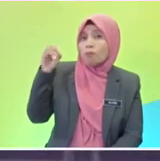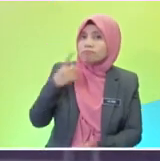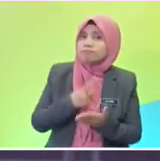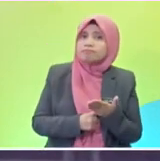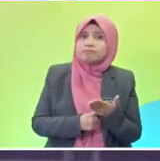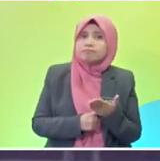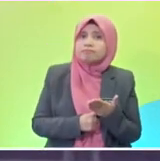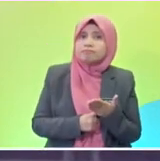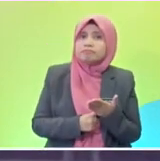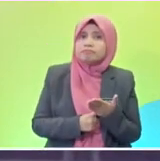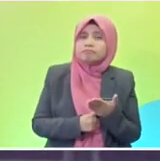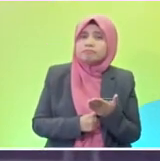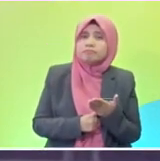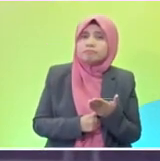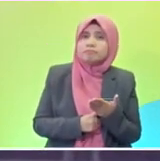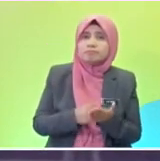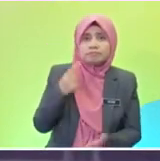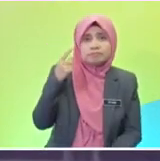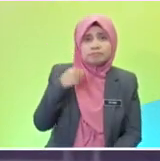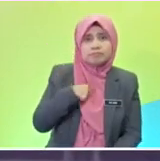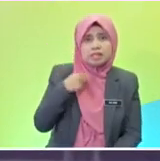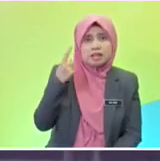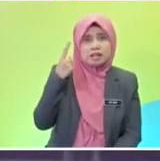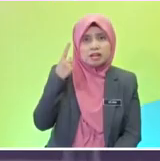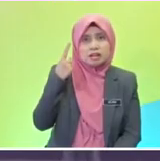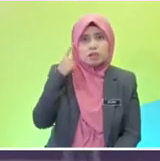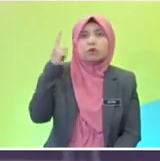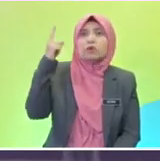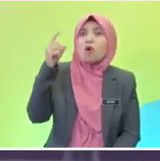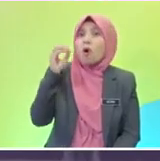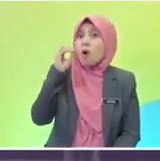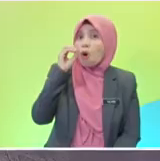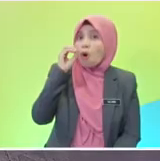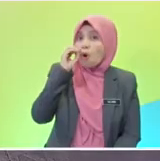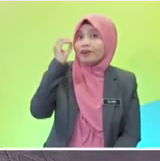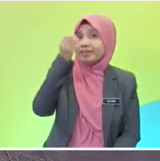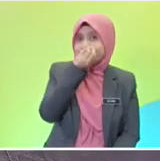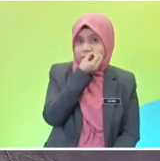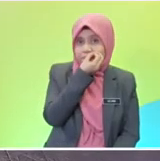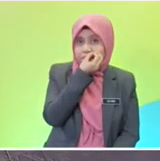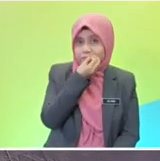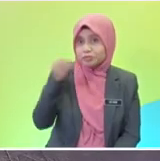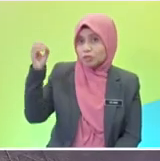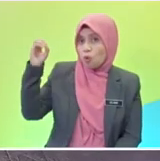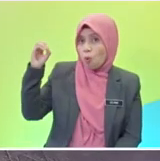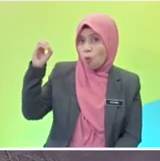Pupils, what is it? Hmm? I think it's the orchid. Yes, you're right.